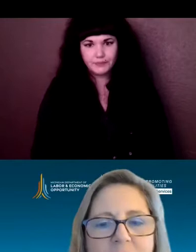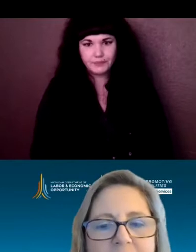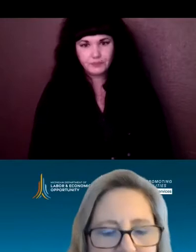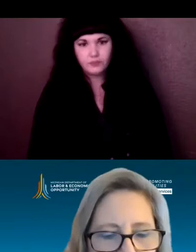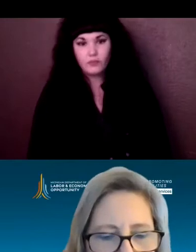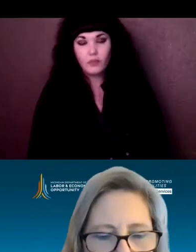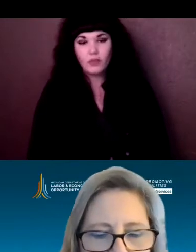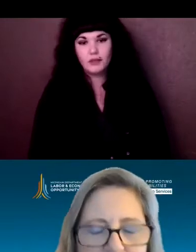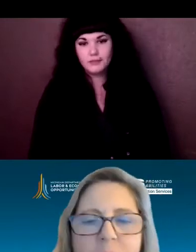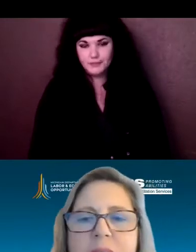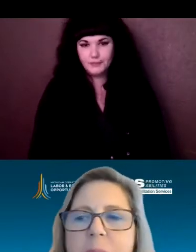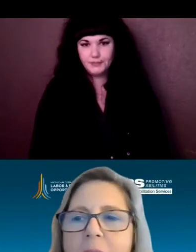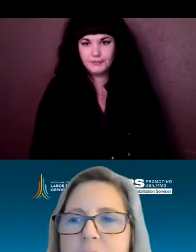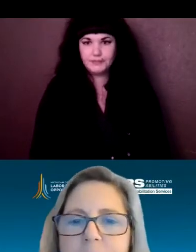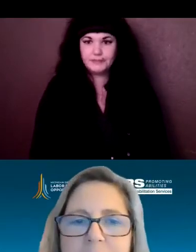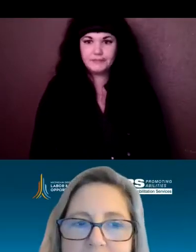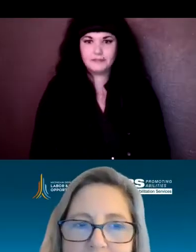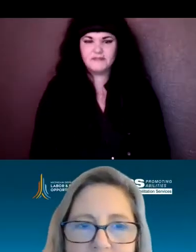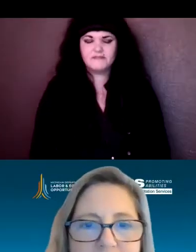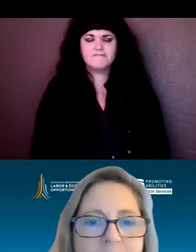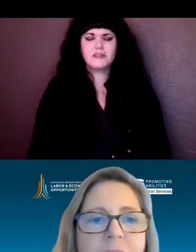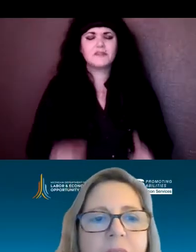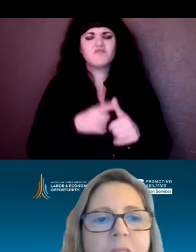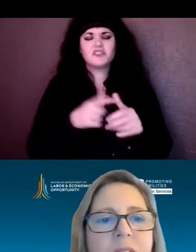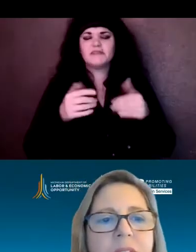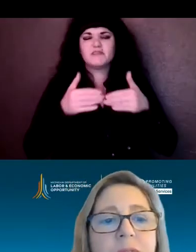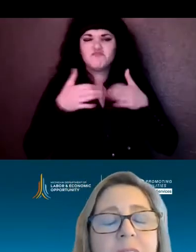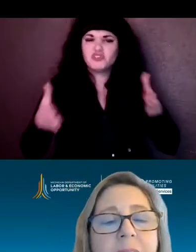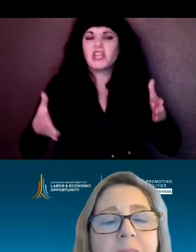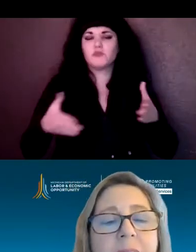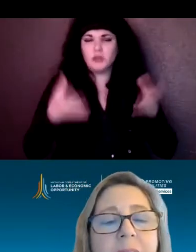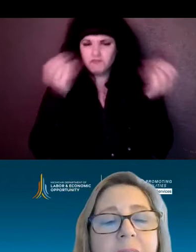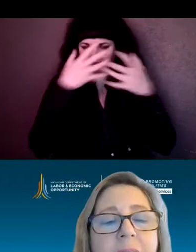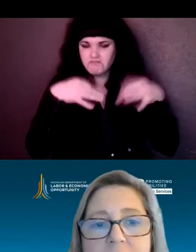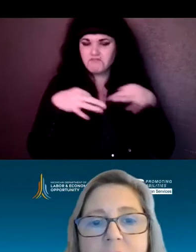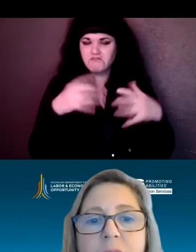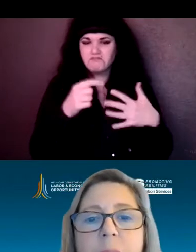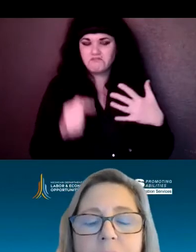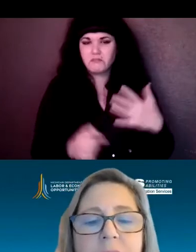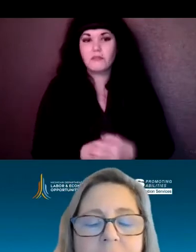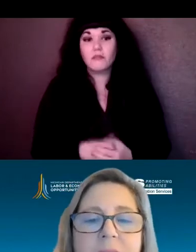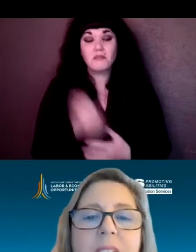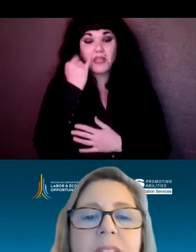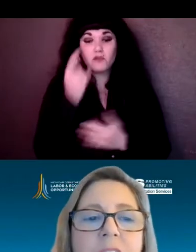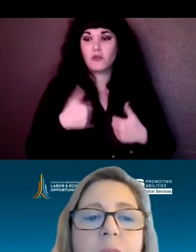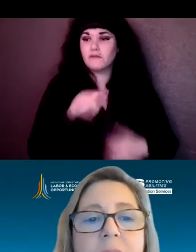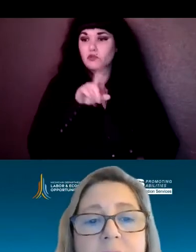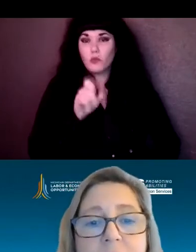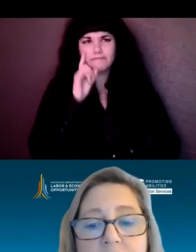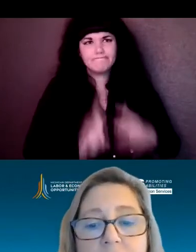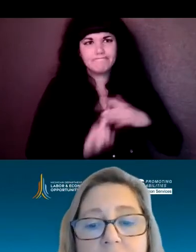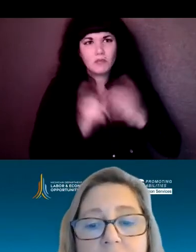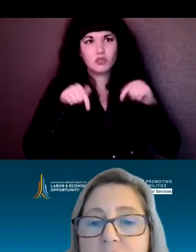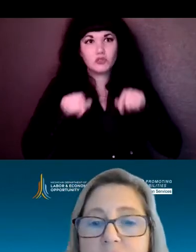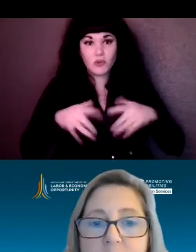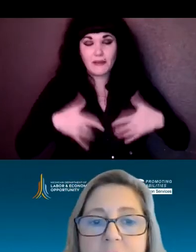We're going to get started with some housekeeping details. Feel free to ask questions throughout the event in the Q&A